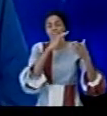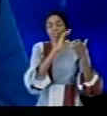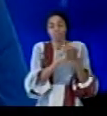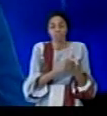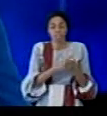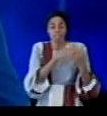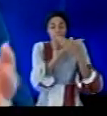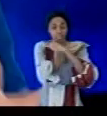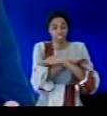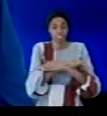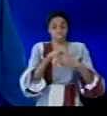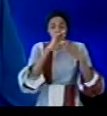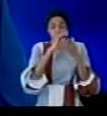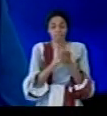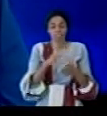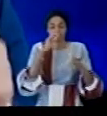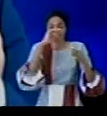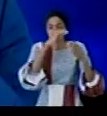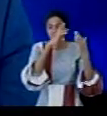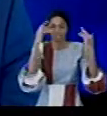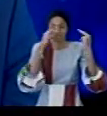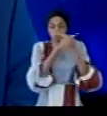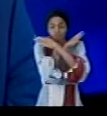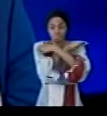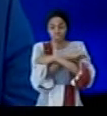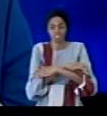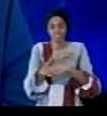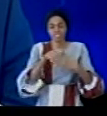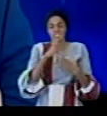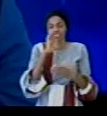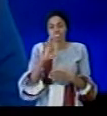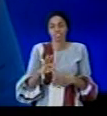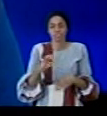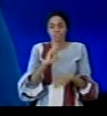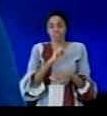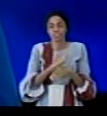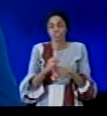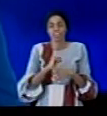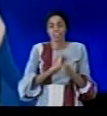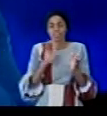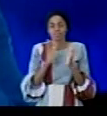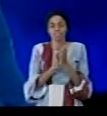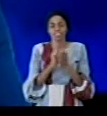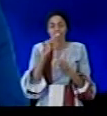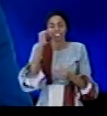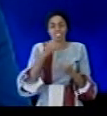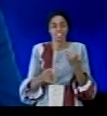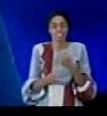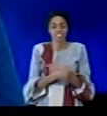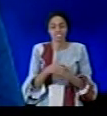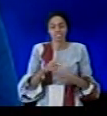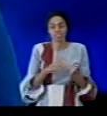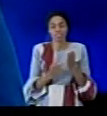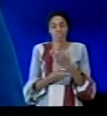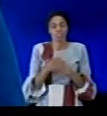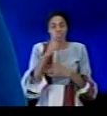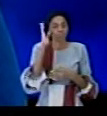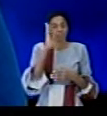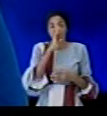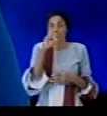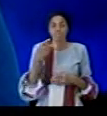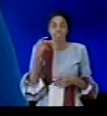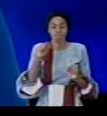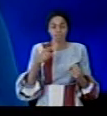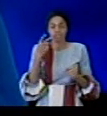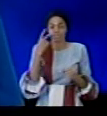careers. And if you haven't, I pray at this last day of this crusade that you're able to find rest for your